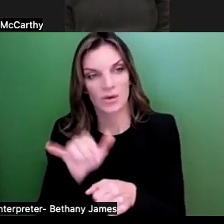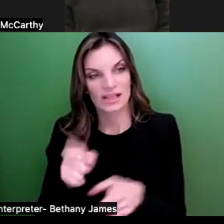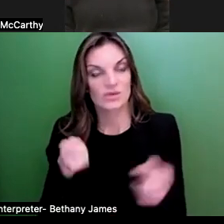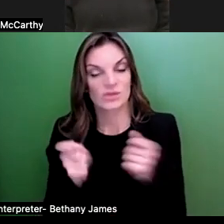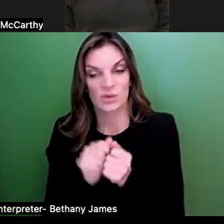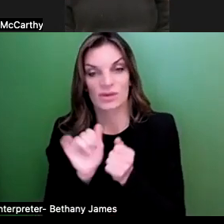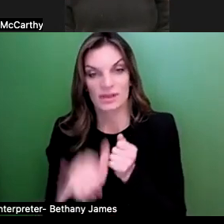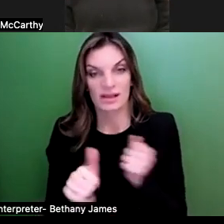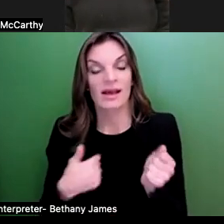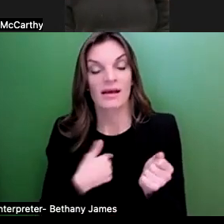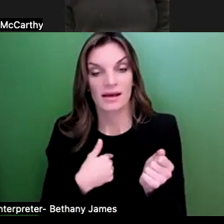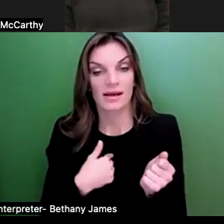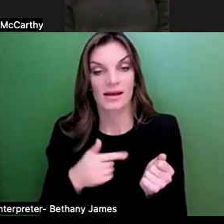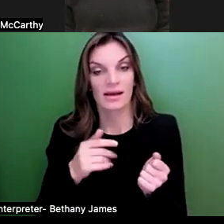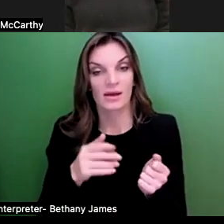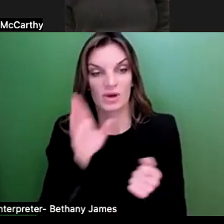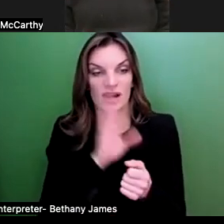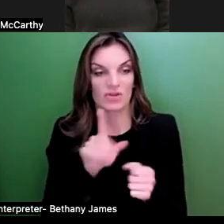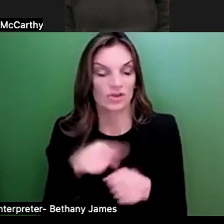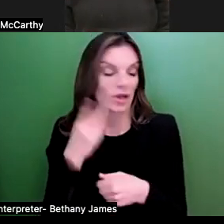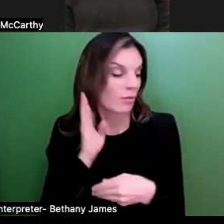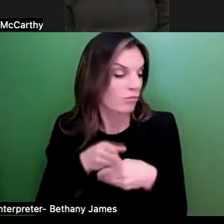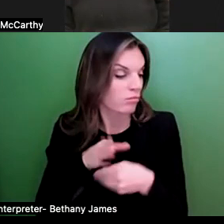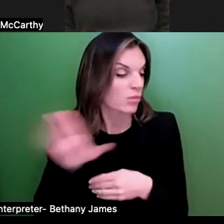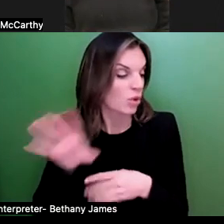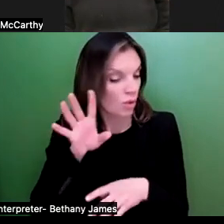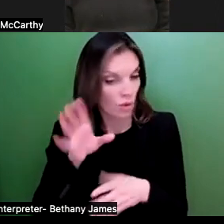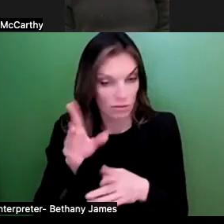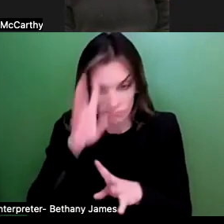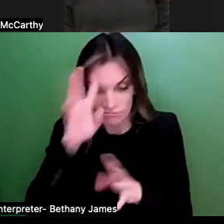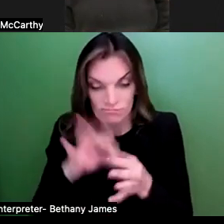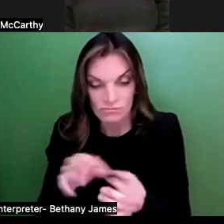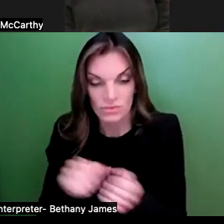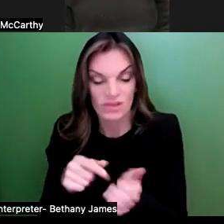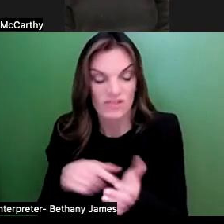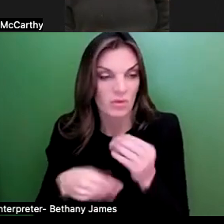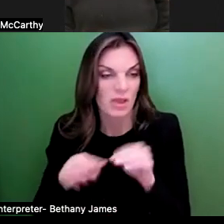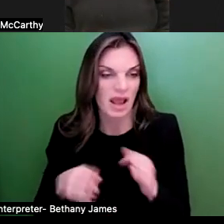But I would never turn my back on an idea of another affordable housing project in Tarrytown.